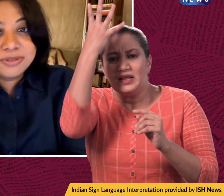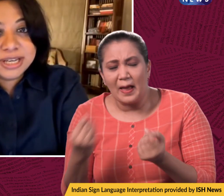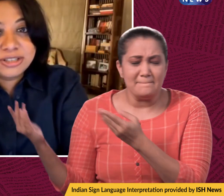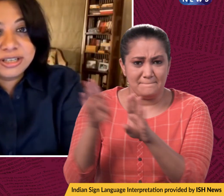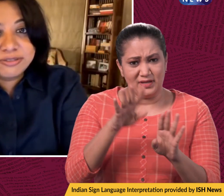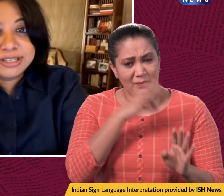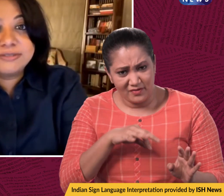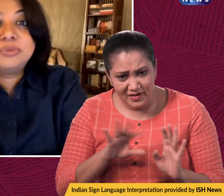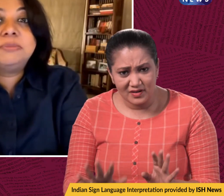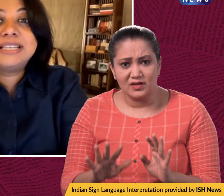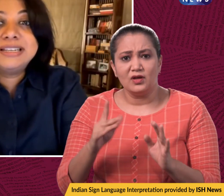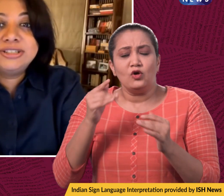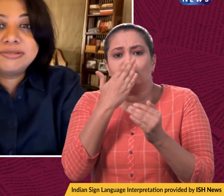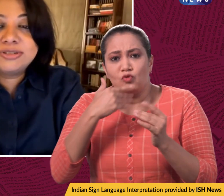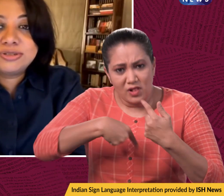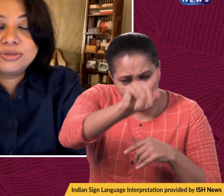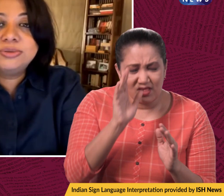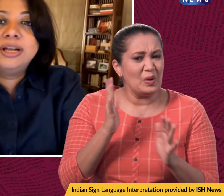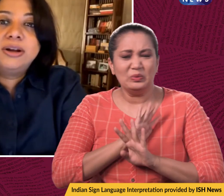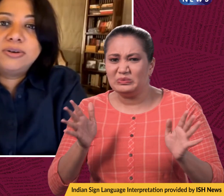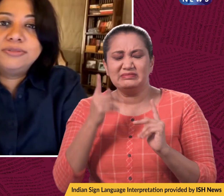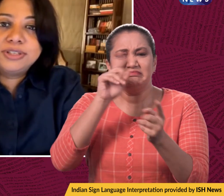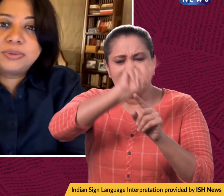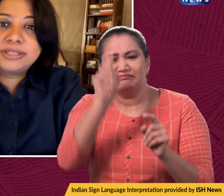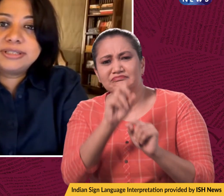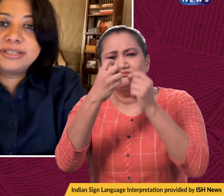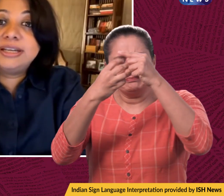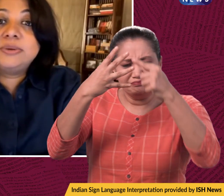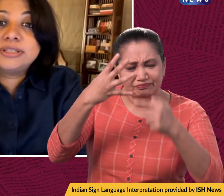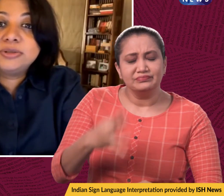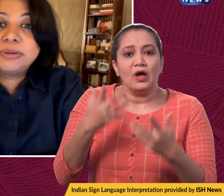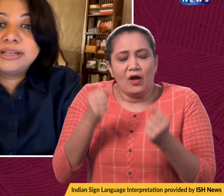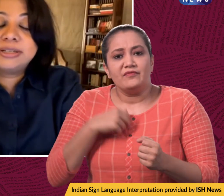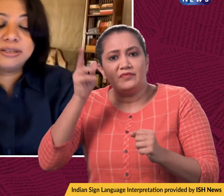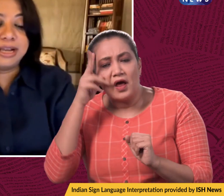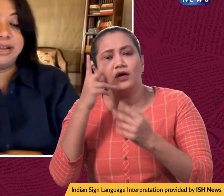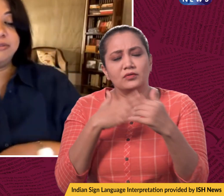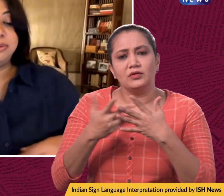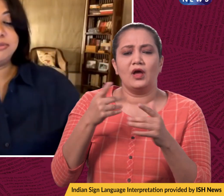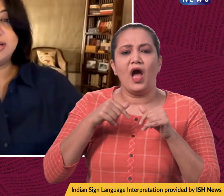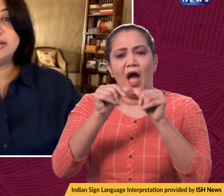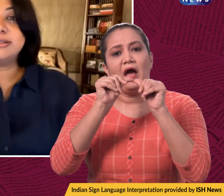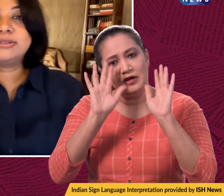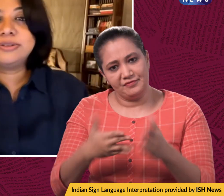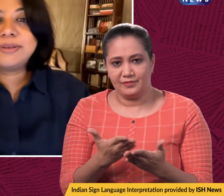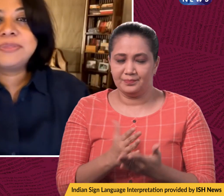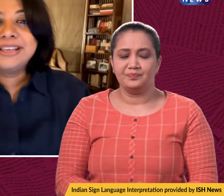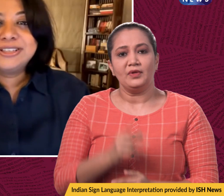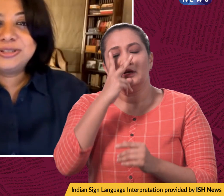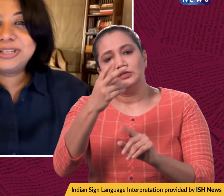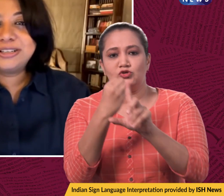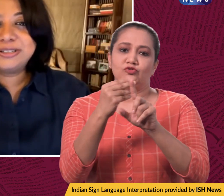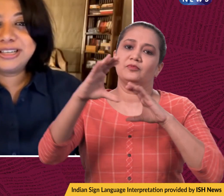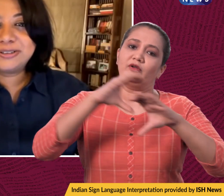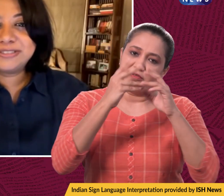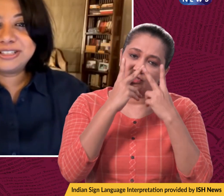night curfews actually effective? Should we be sending children to school? All of these questions and any question you might have, we've tried and answered all of them.